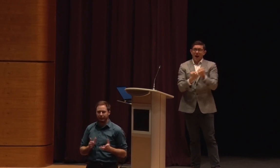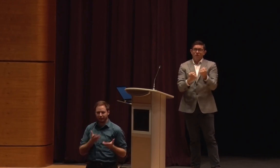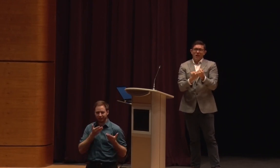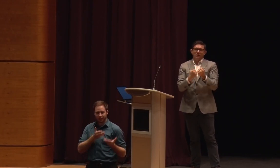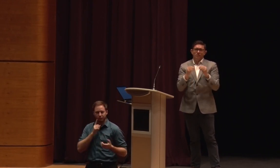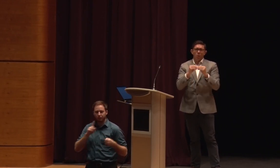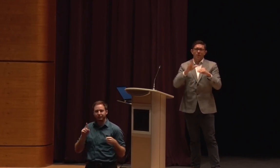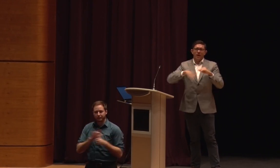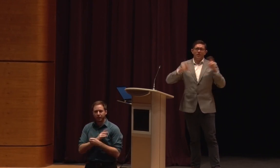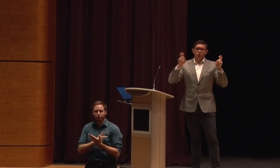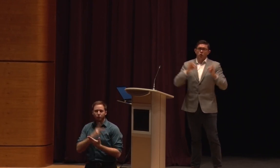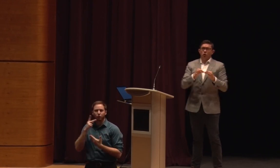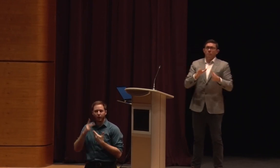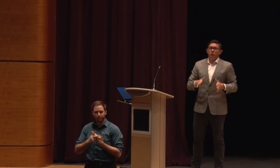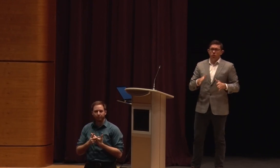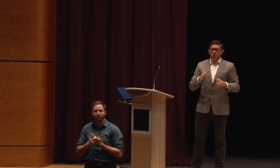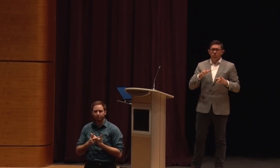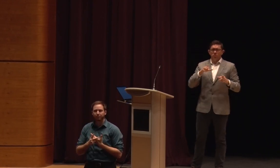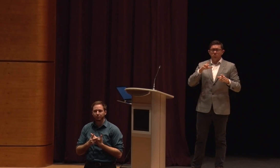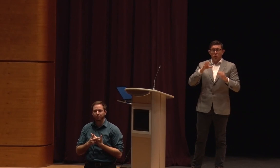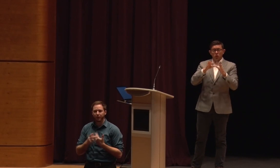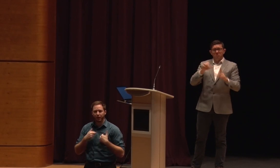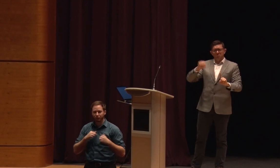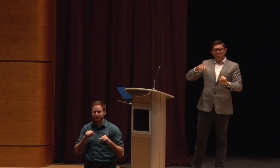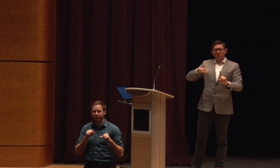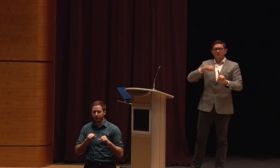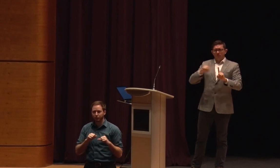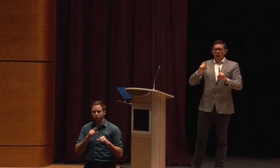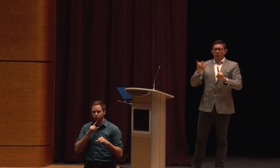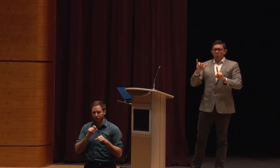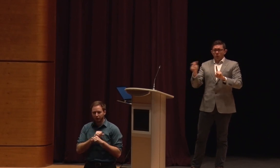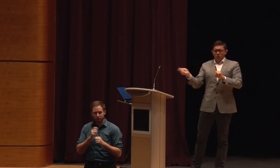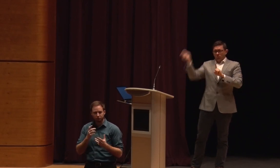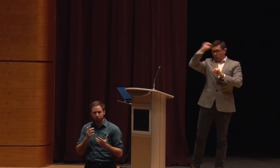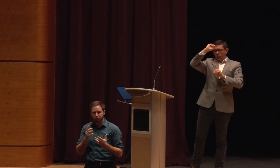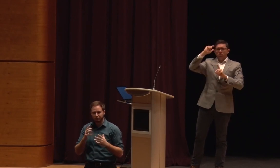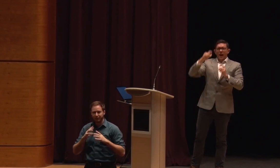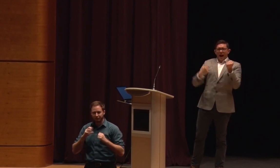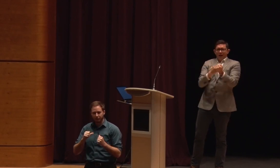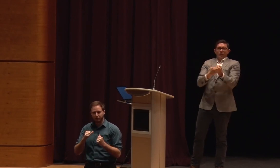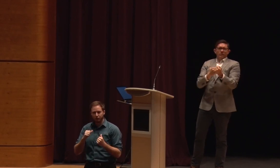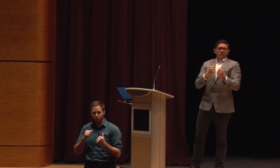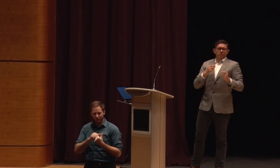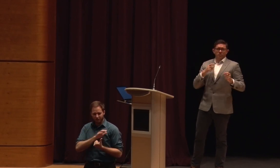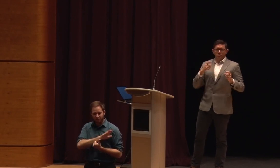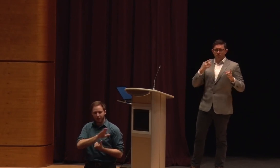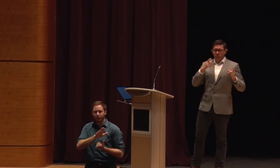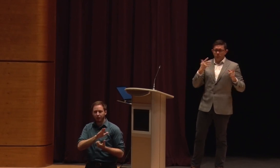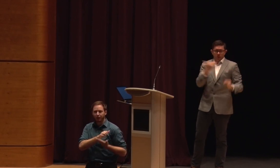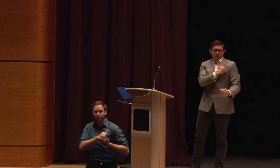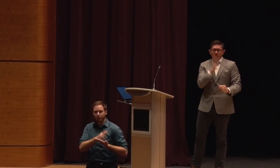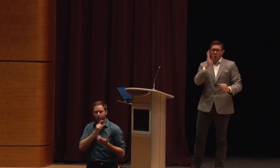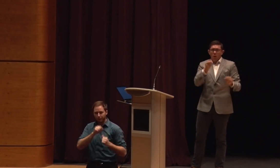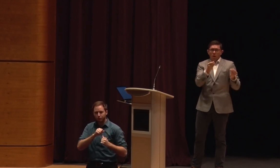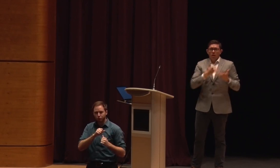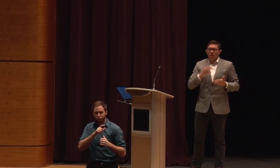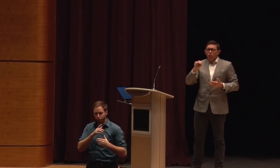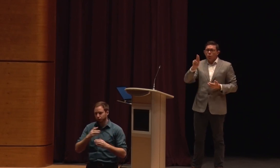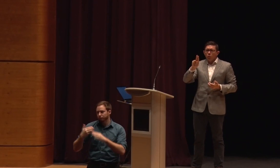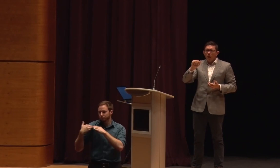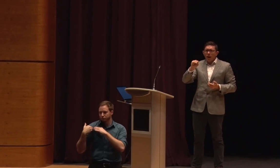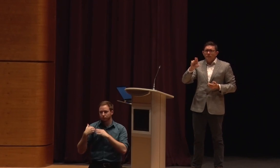there for the entire program, and I was able to advocate with the interpreters, and they were also able to take on the